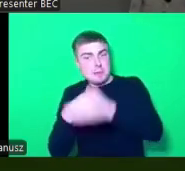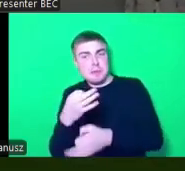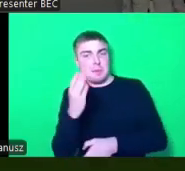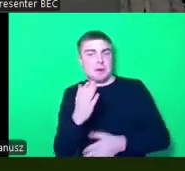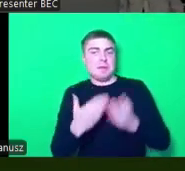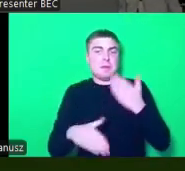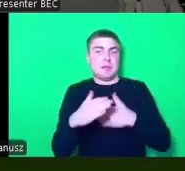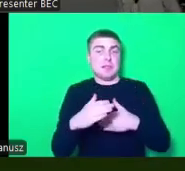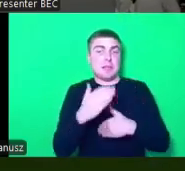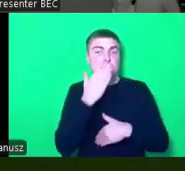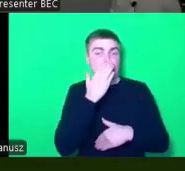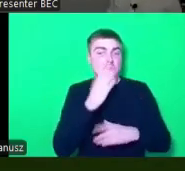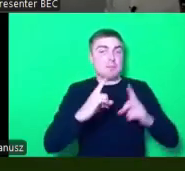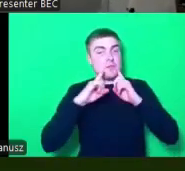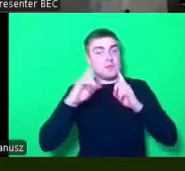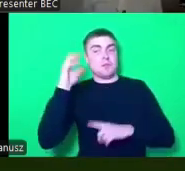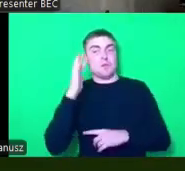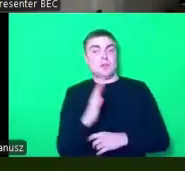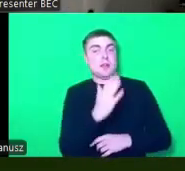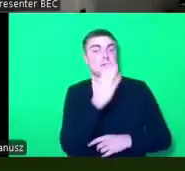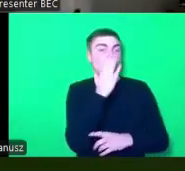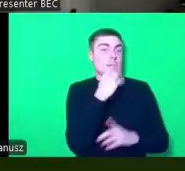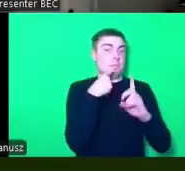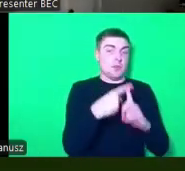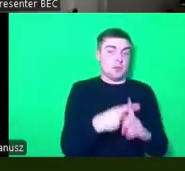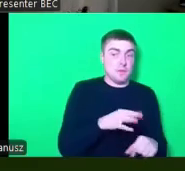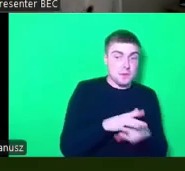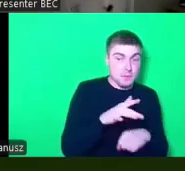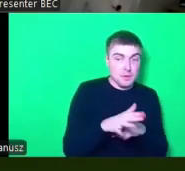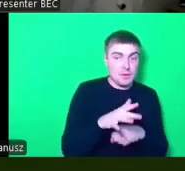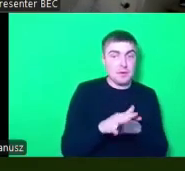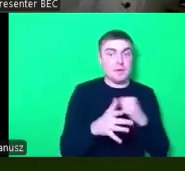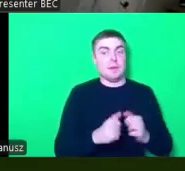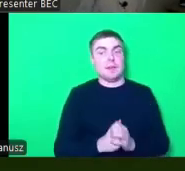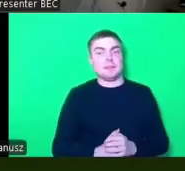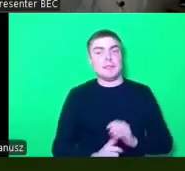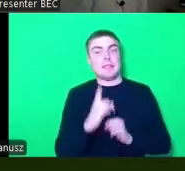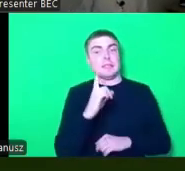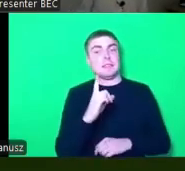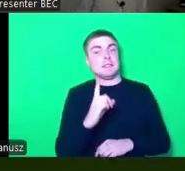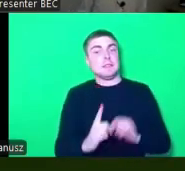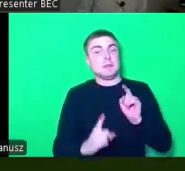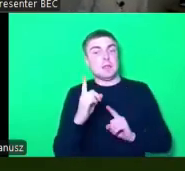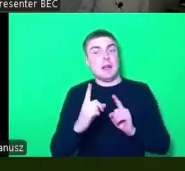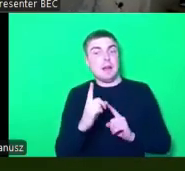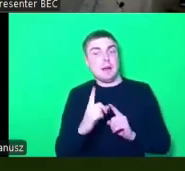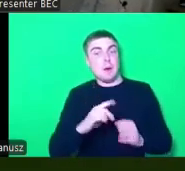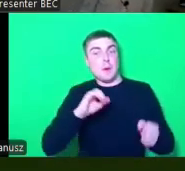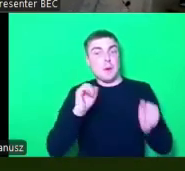other things. And if it doesn't harm the cooling effect on human beings, that's good